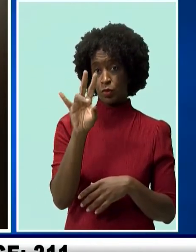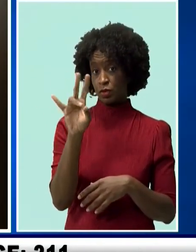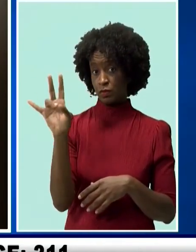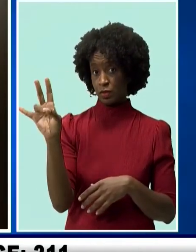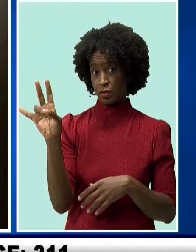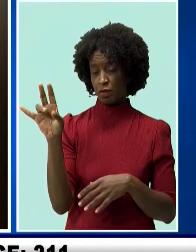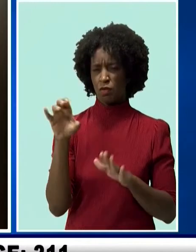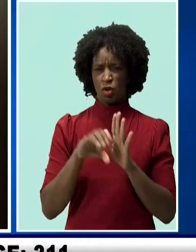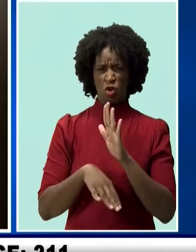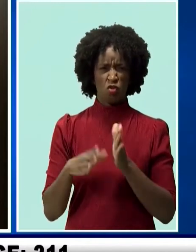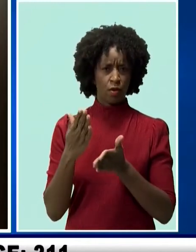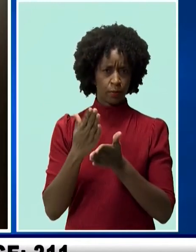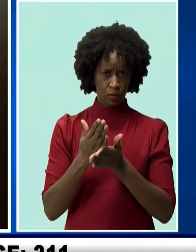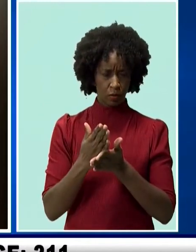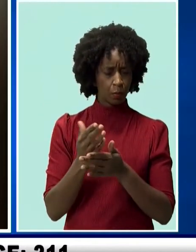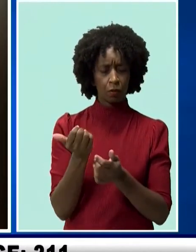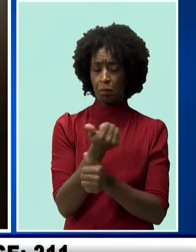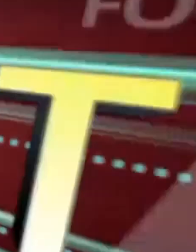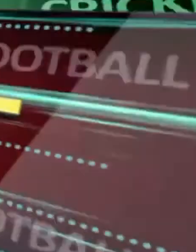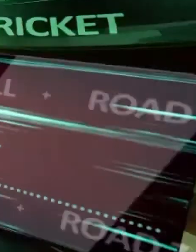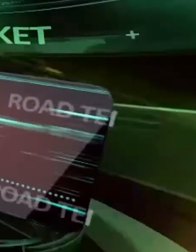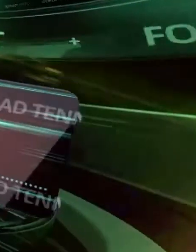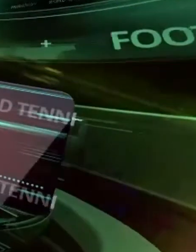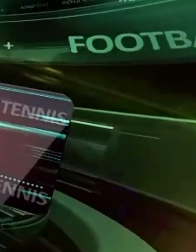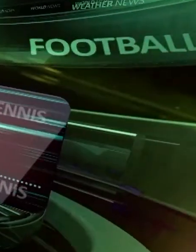1-800-8477, or the nearest police station.